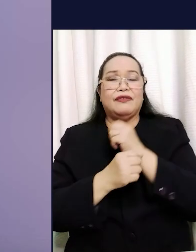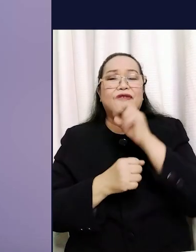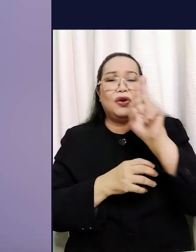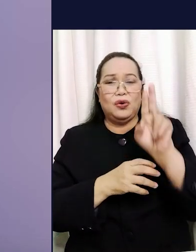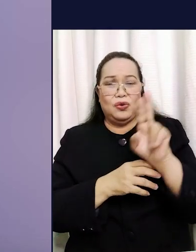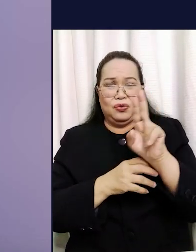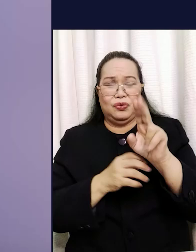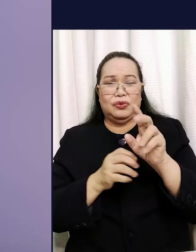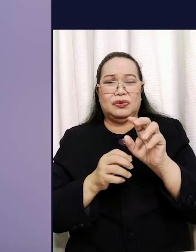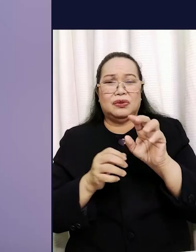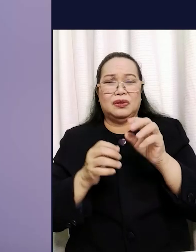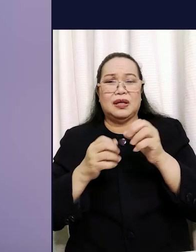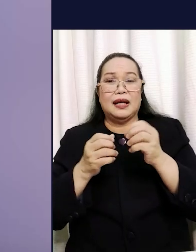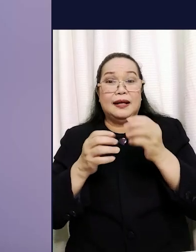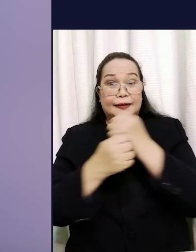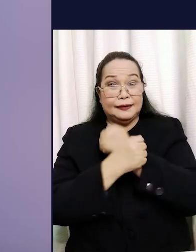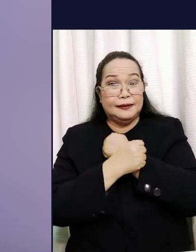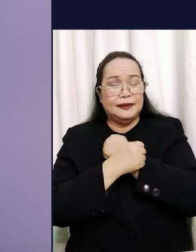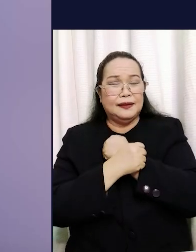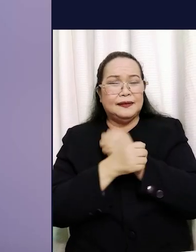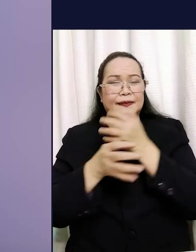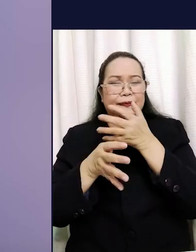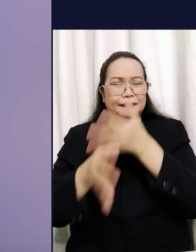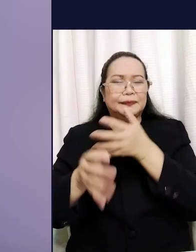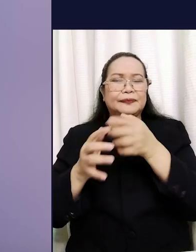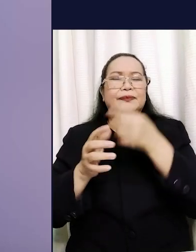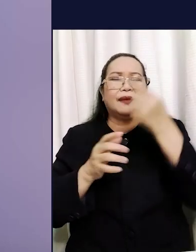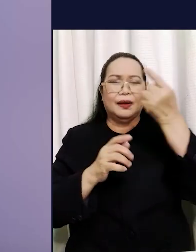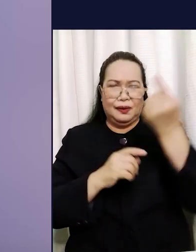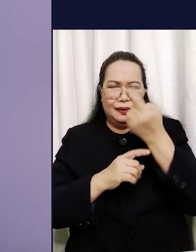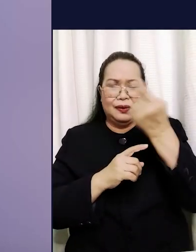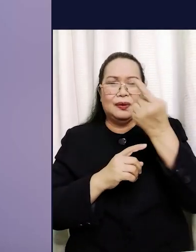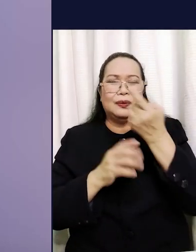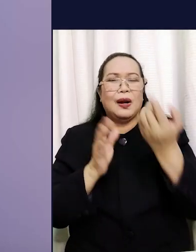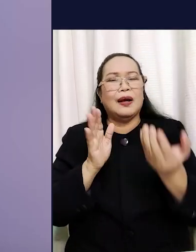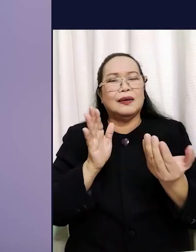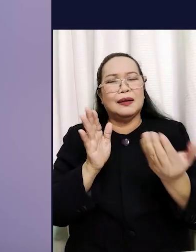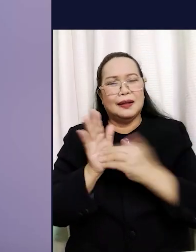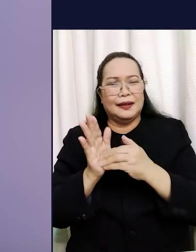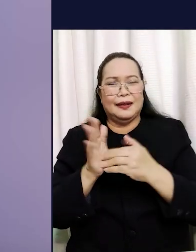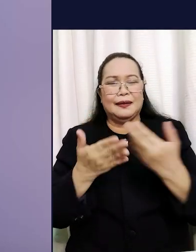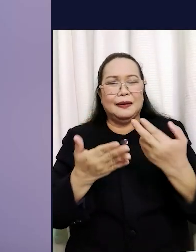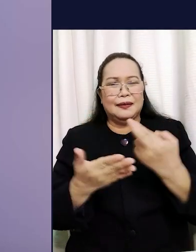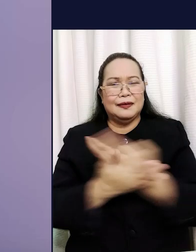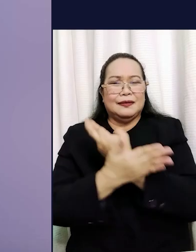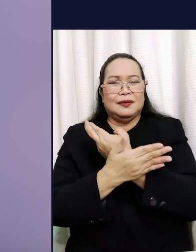will always restore those who are divided.